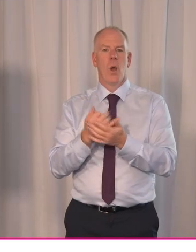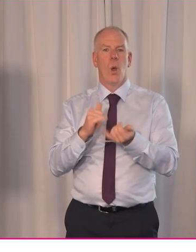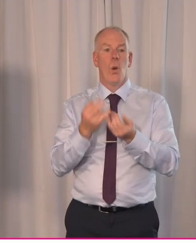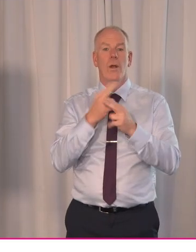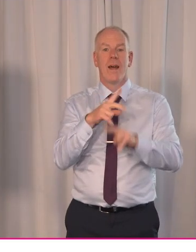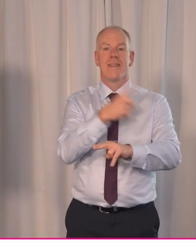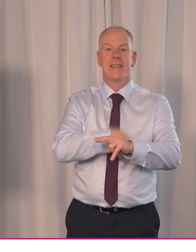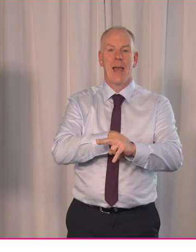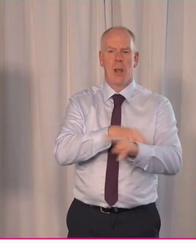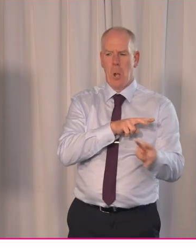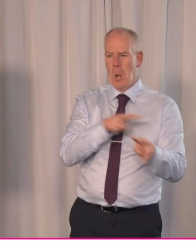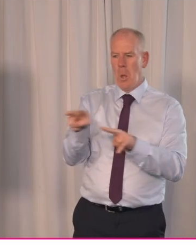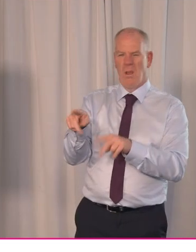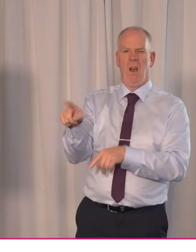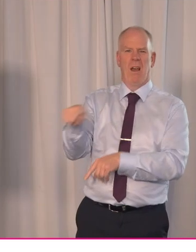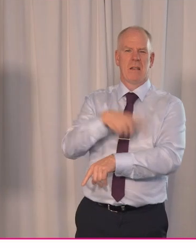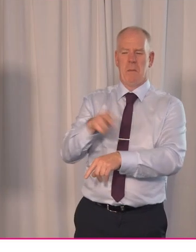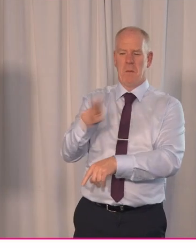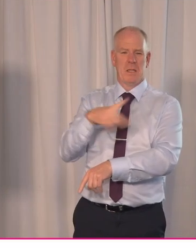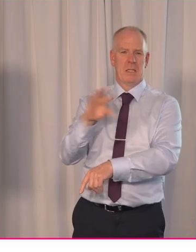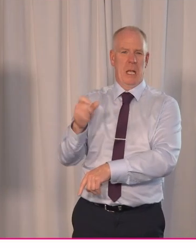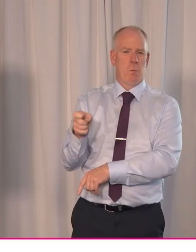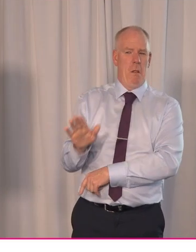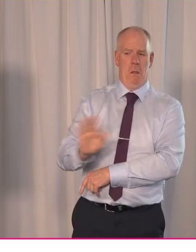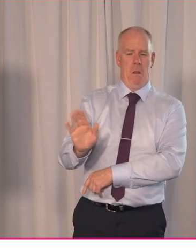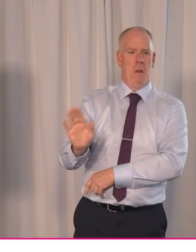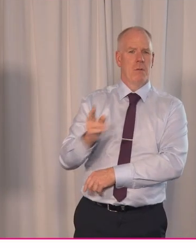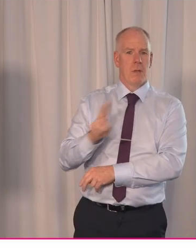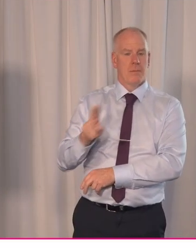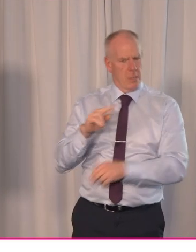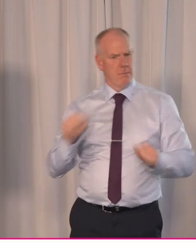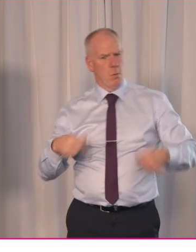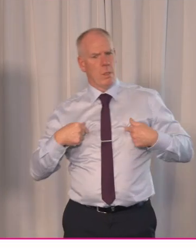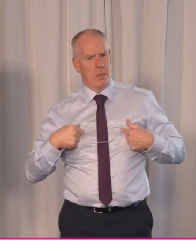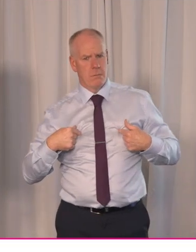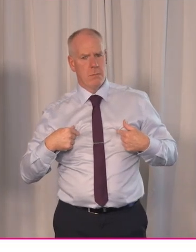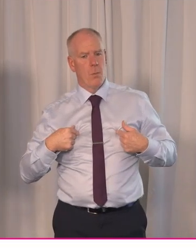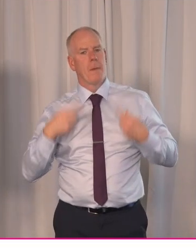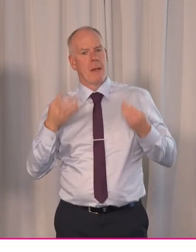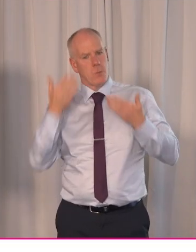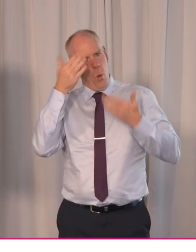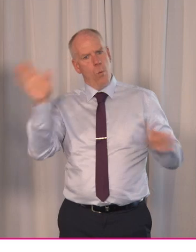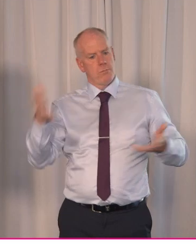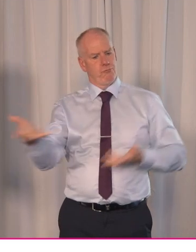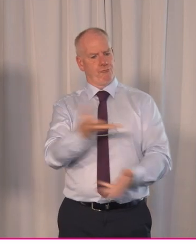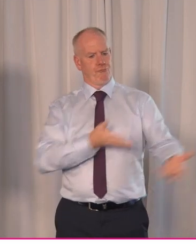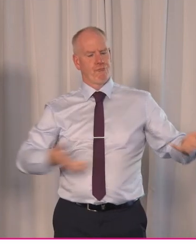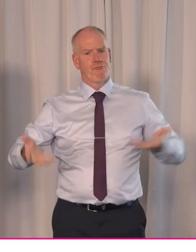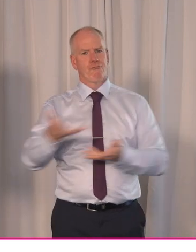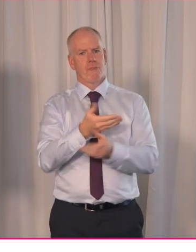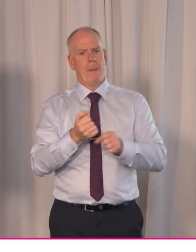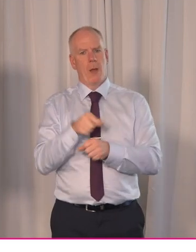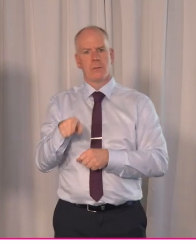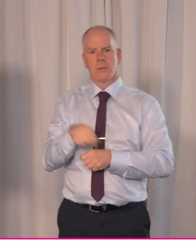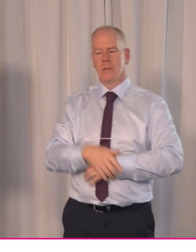not sexual. Obviously we are. And we need to have open conversations and